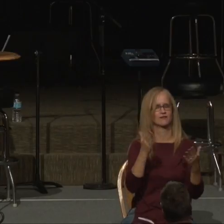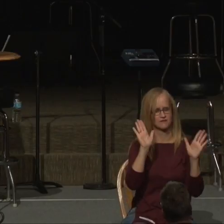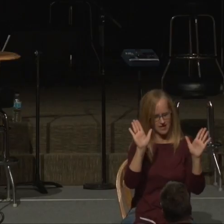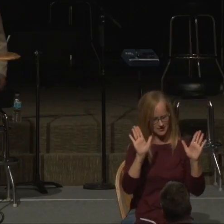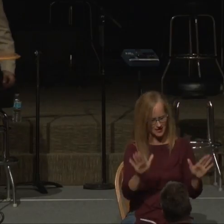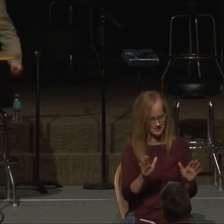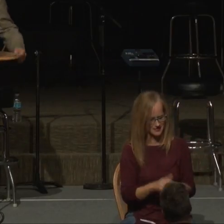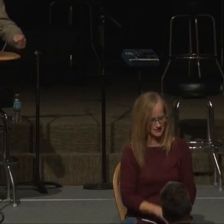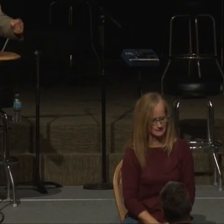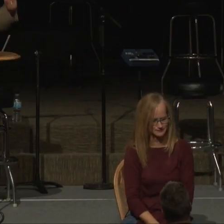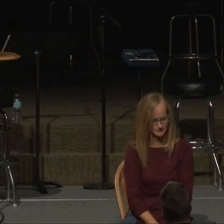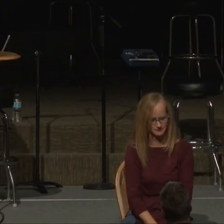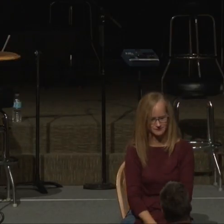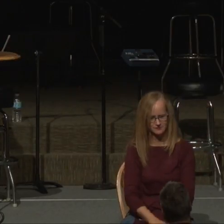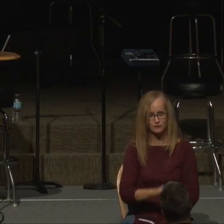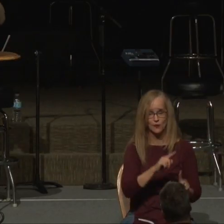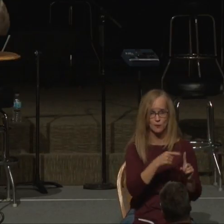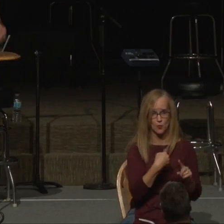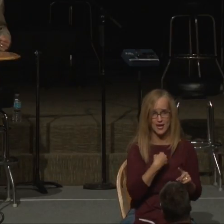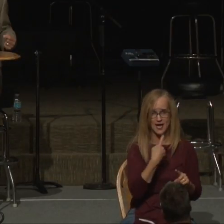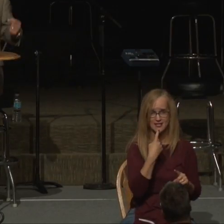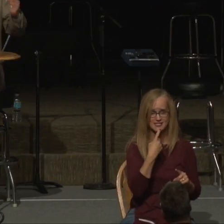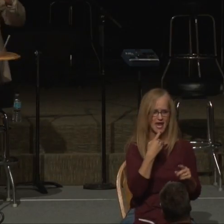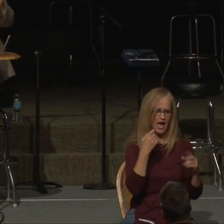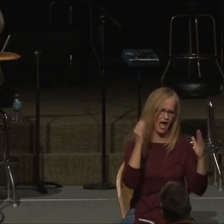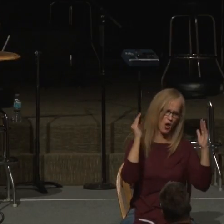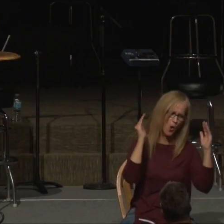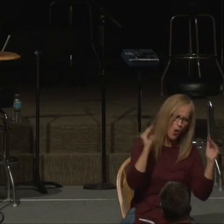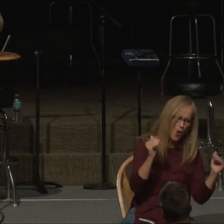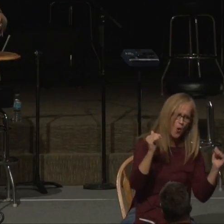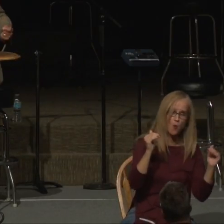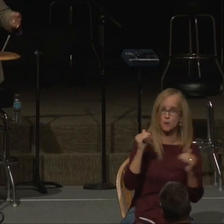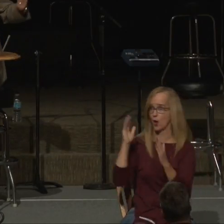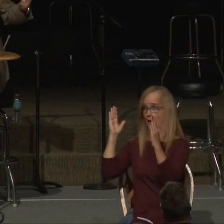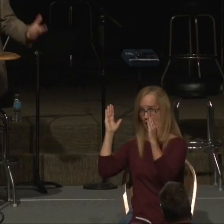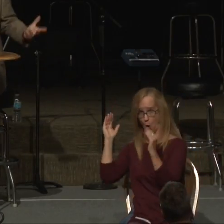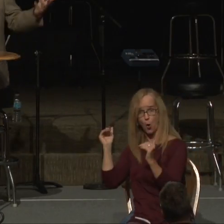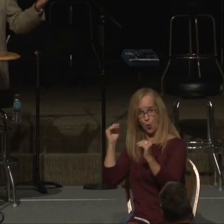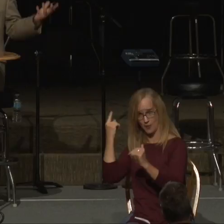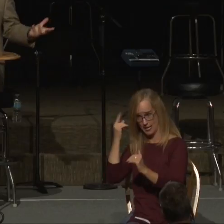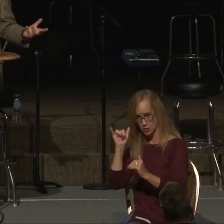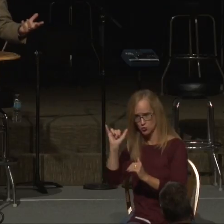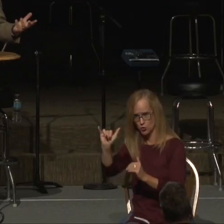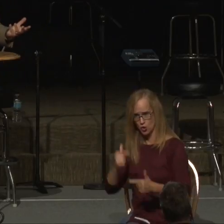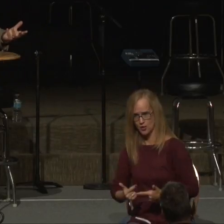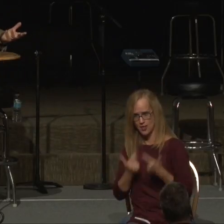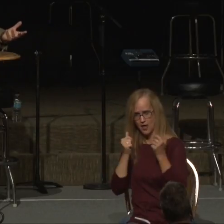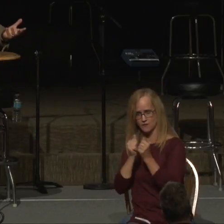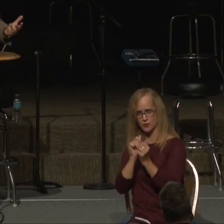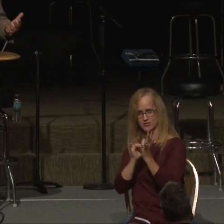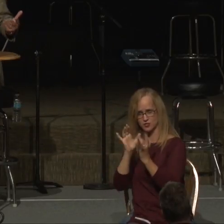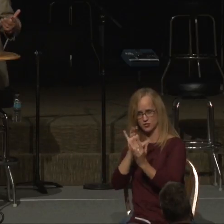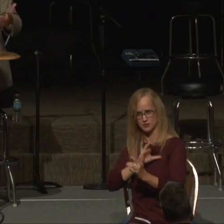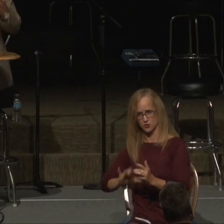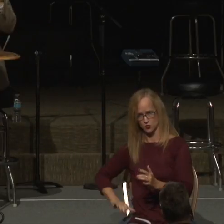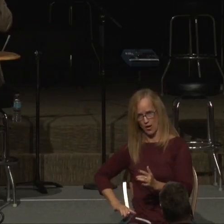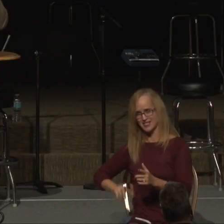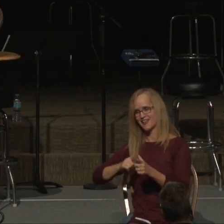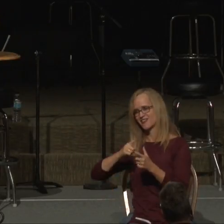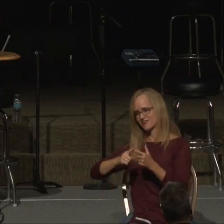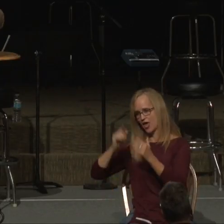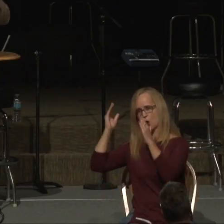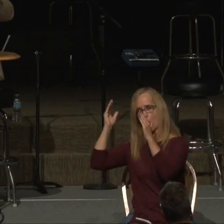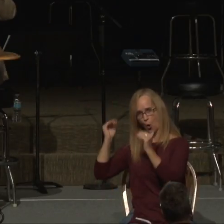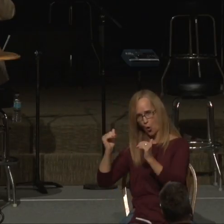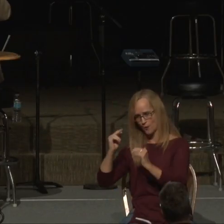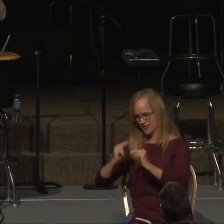Fantastic. But when I say I hope in eternal life with Jesus Christ, then hope